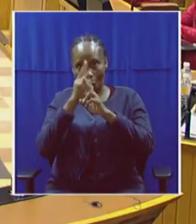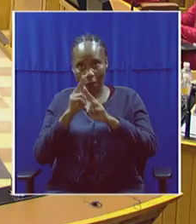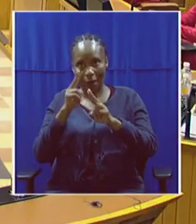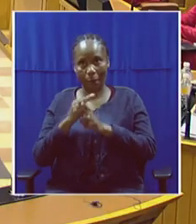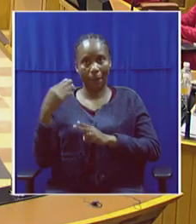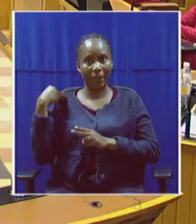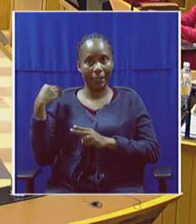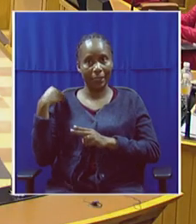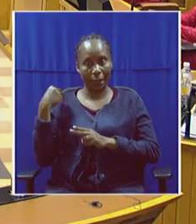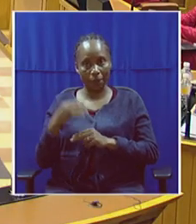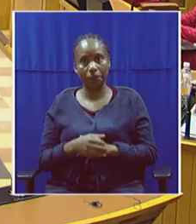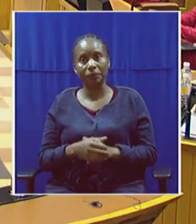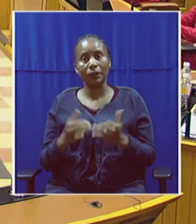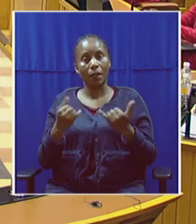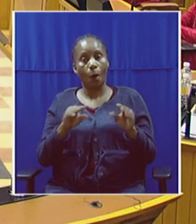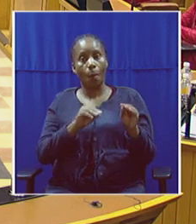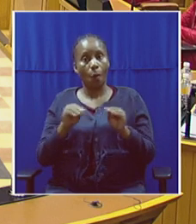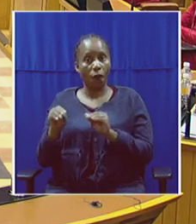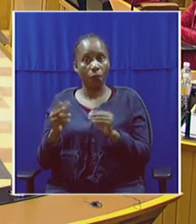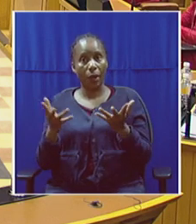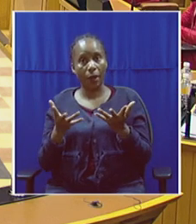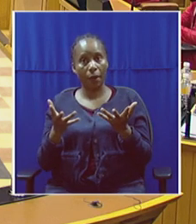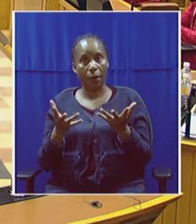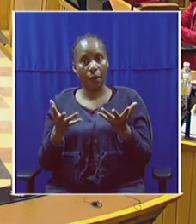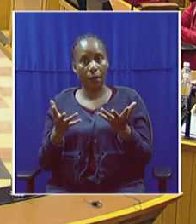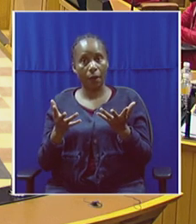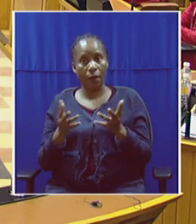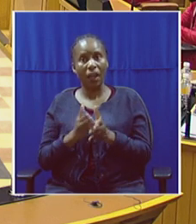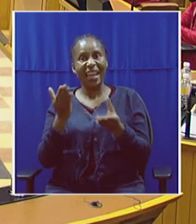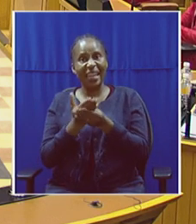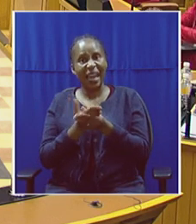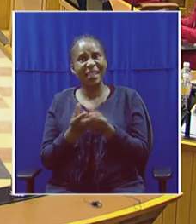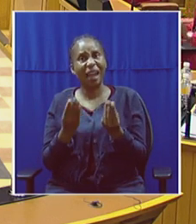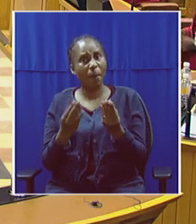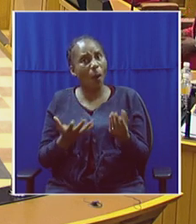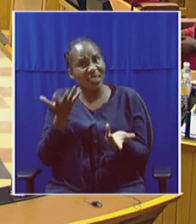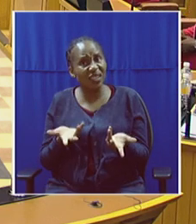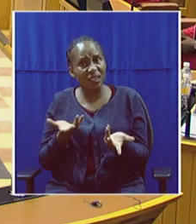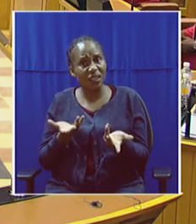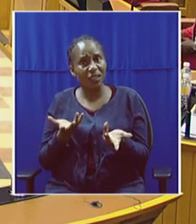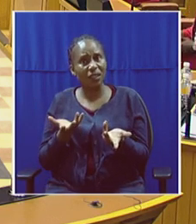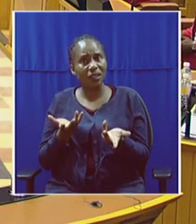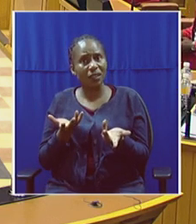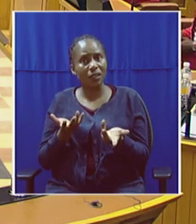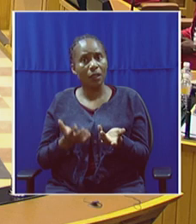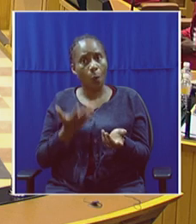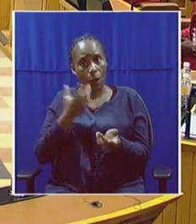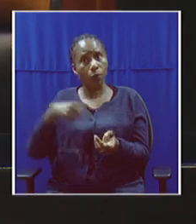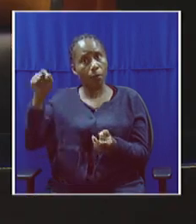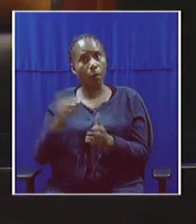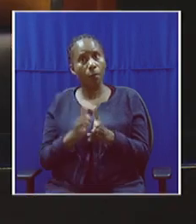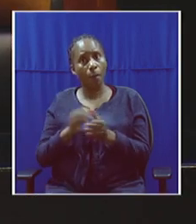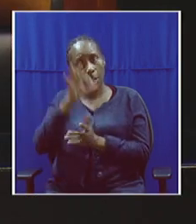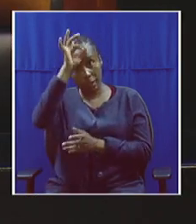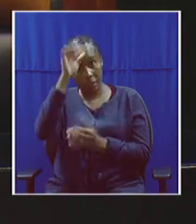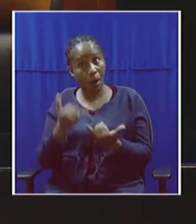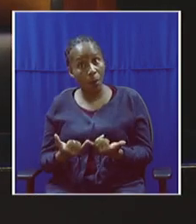Minister we move to you honorable Minister we are